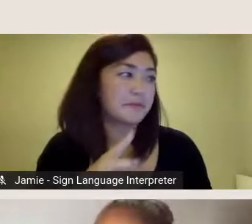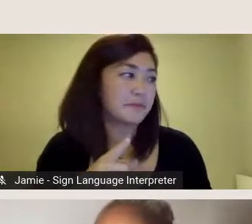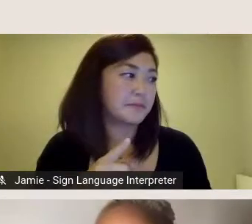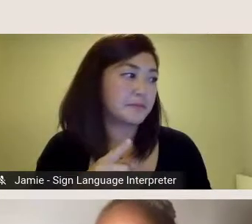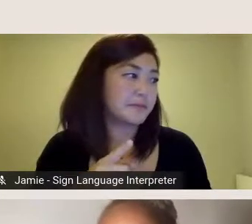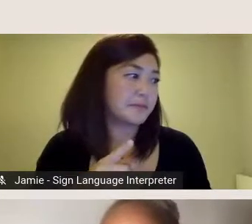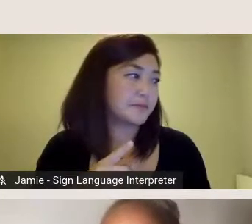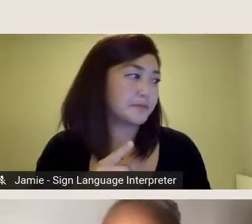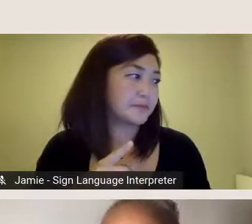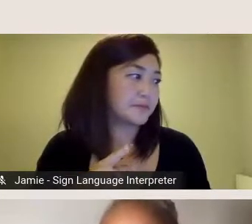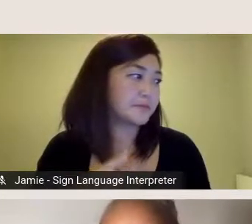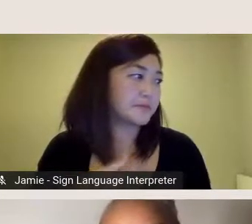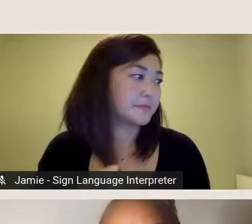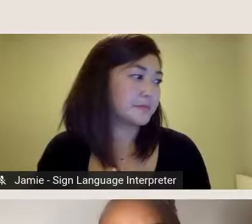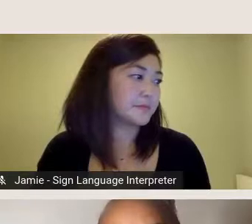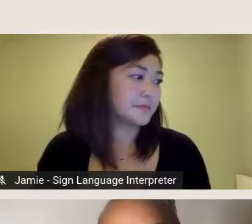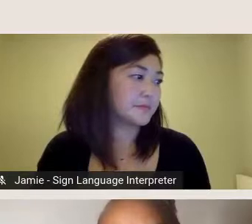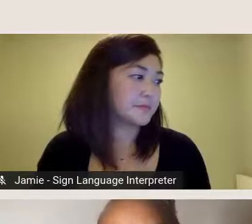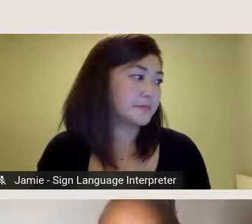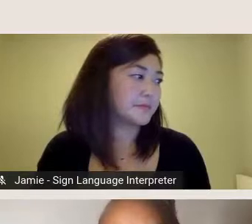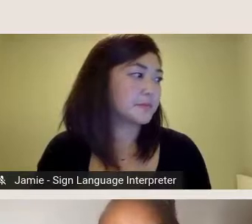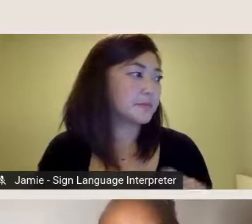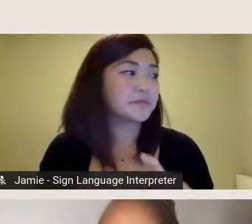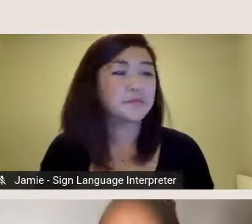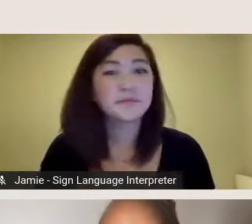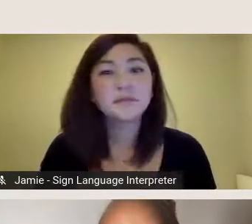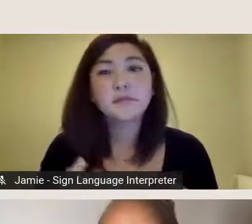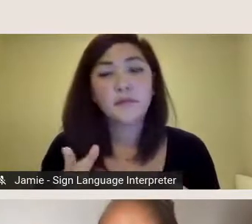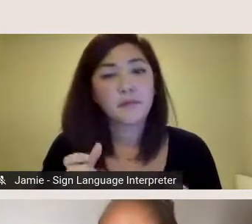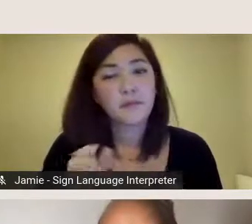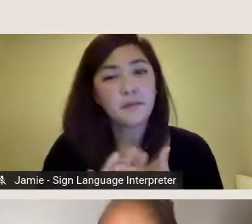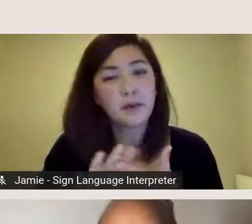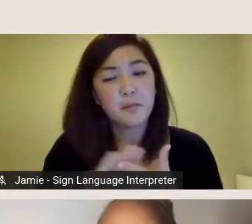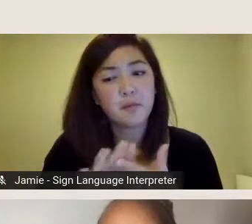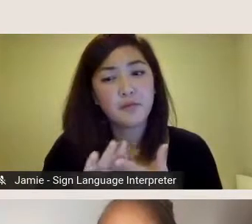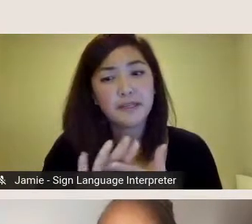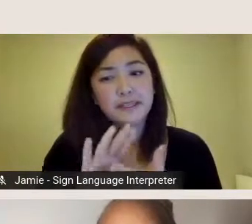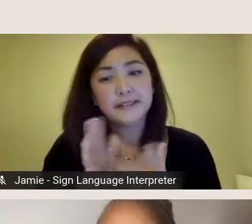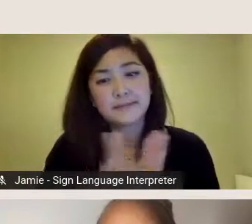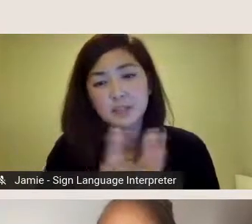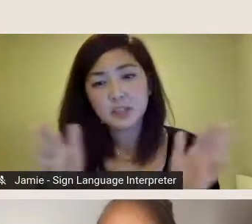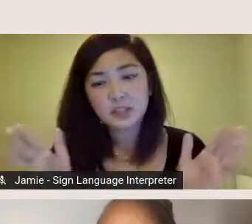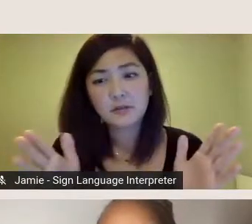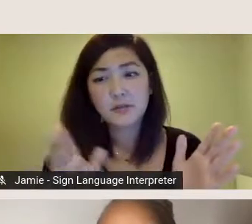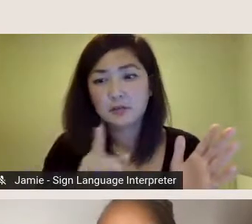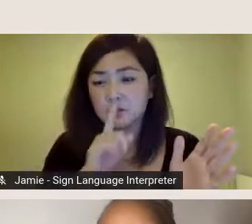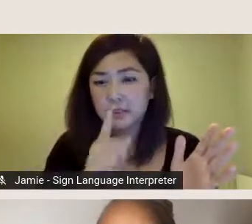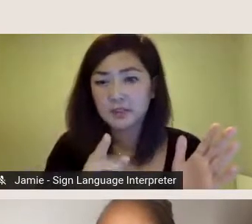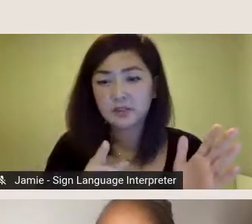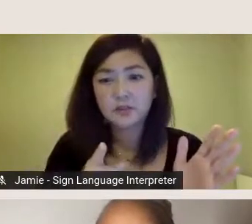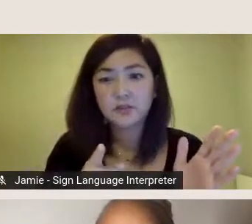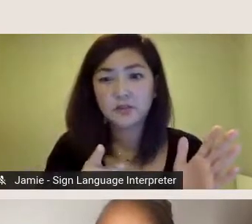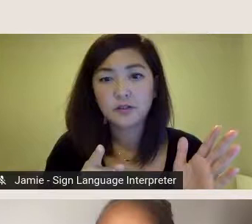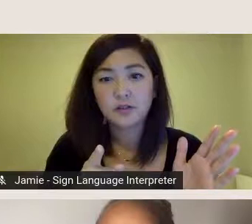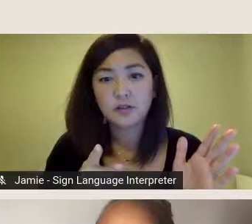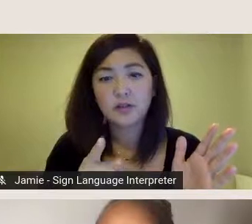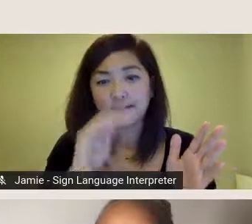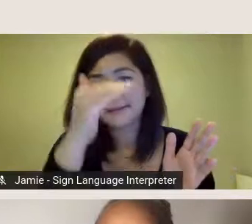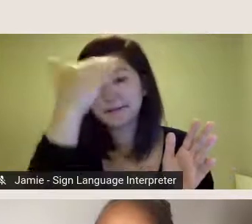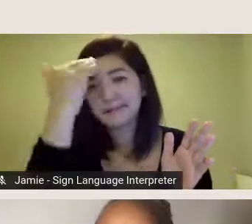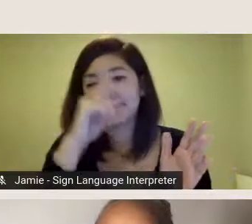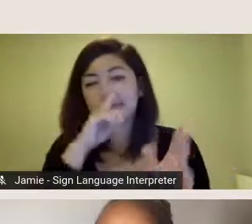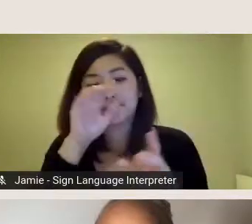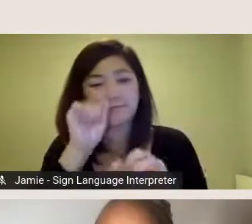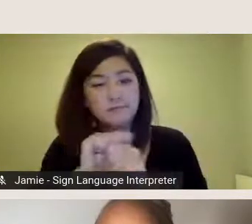My life's work in general in film is fully dedicated to making sure that Blacks are